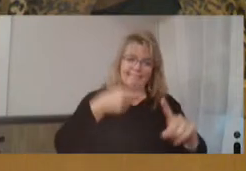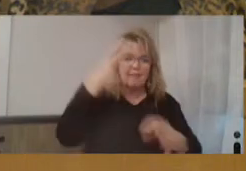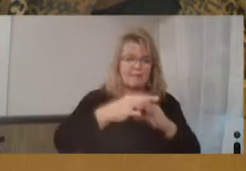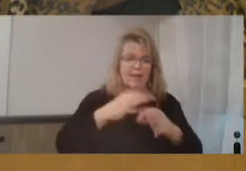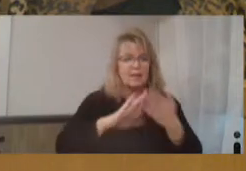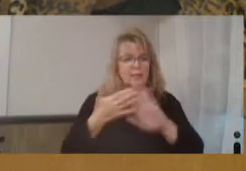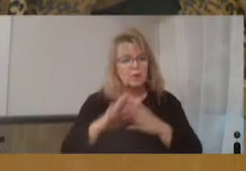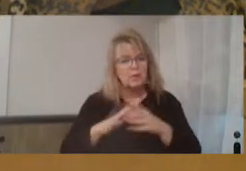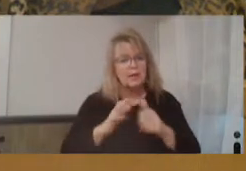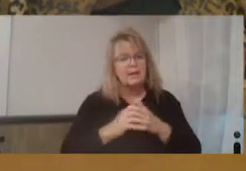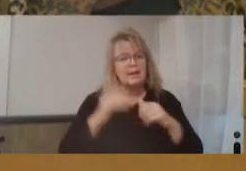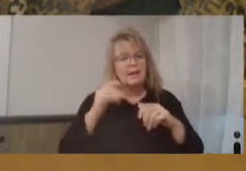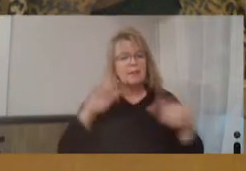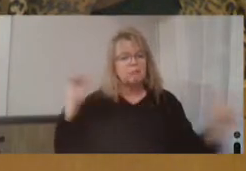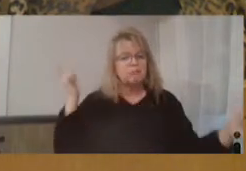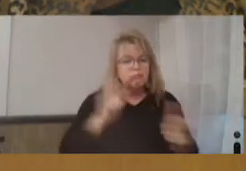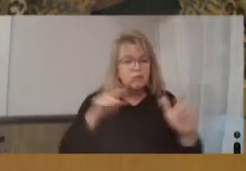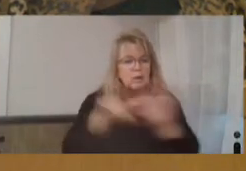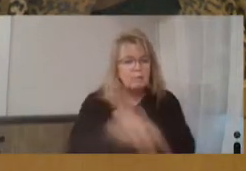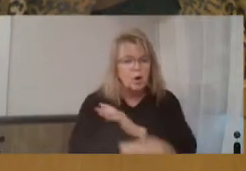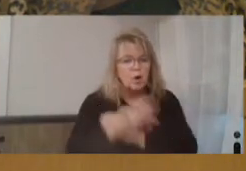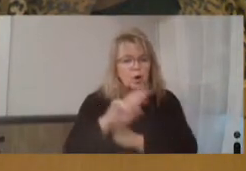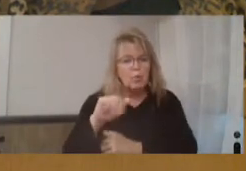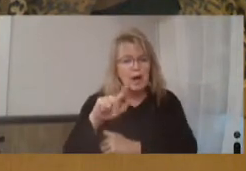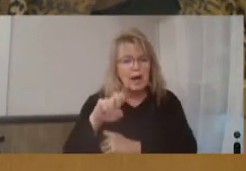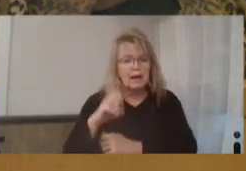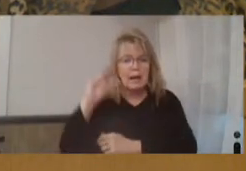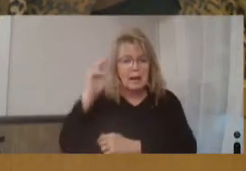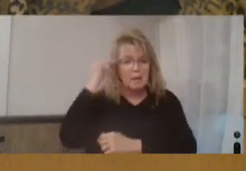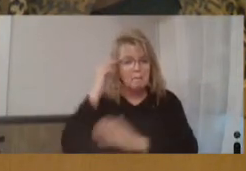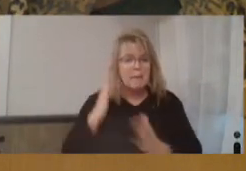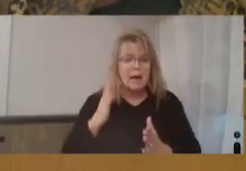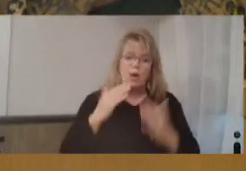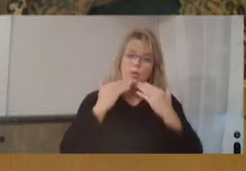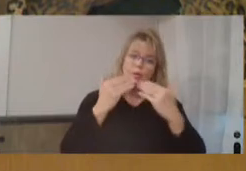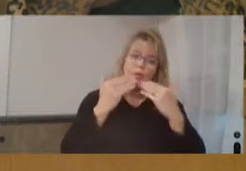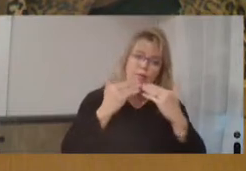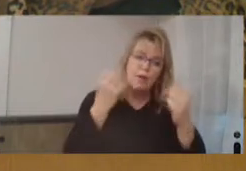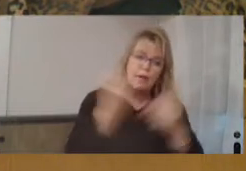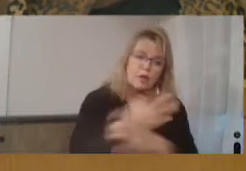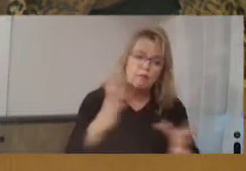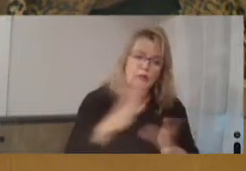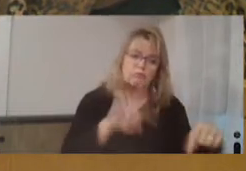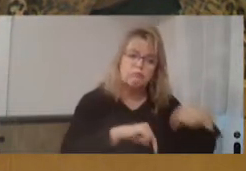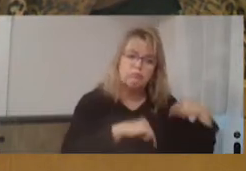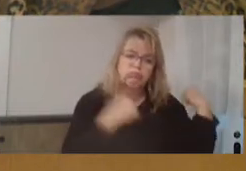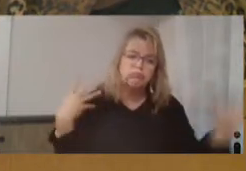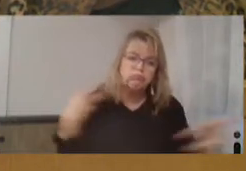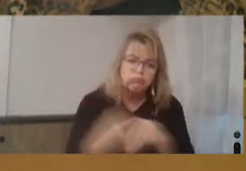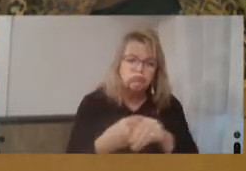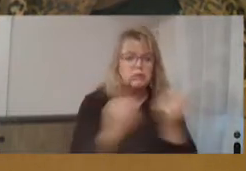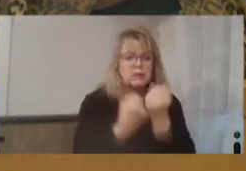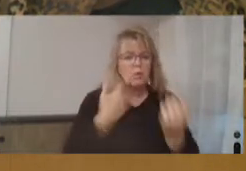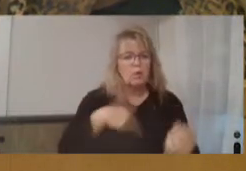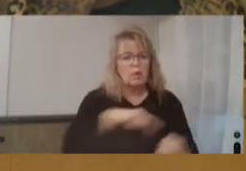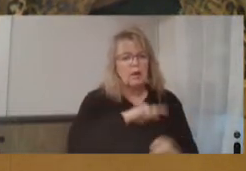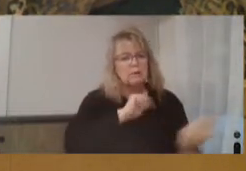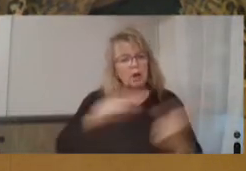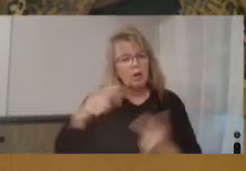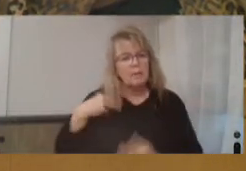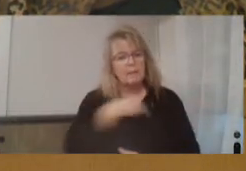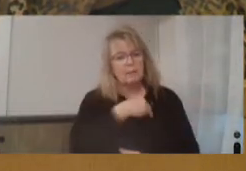decrease the murder rate. I want to say, Mayor, thank you for all you've done to support us and all the other members on the council that has supported